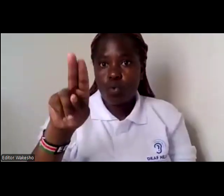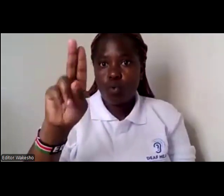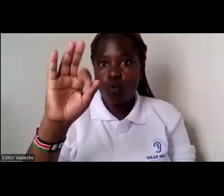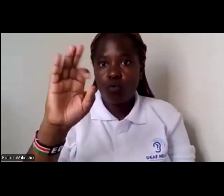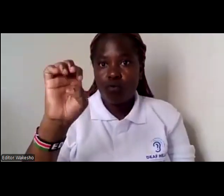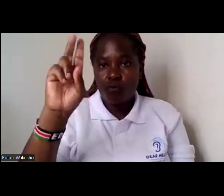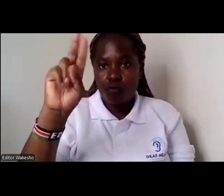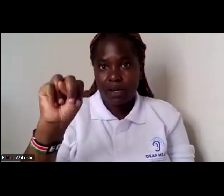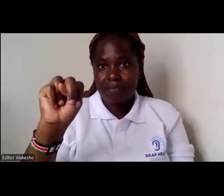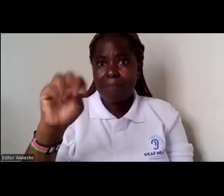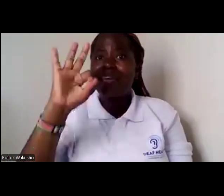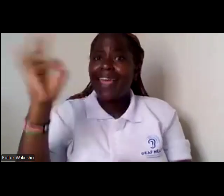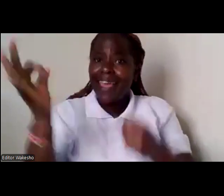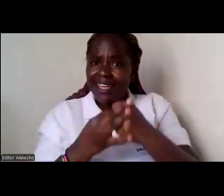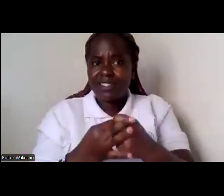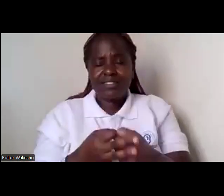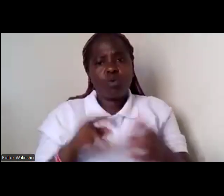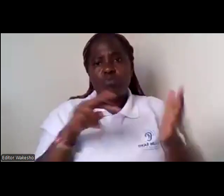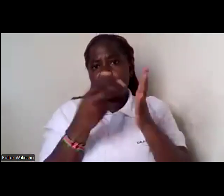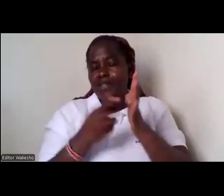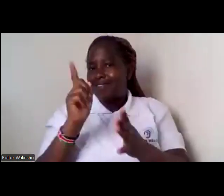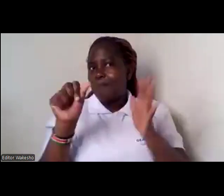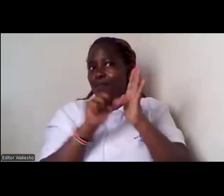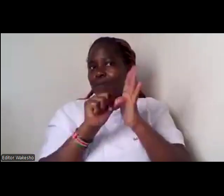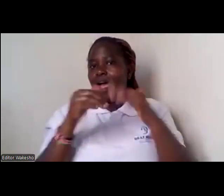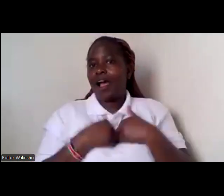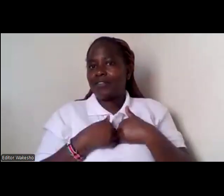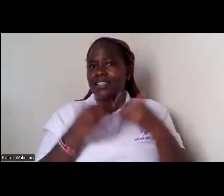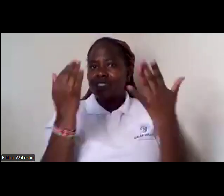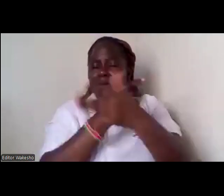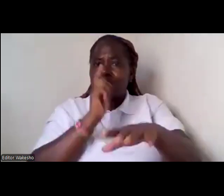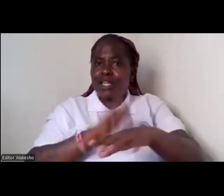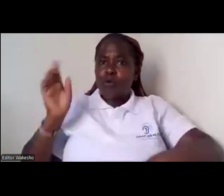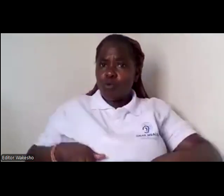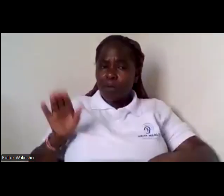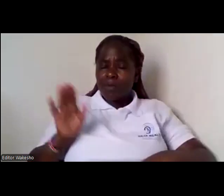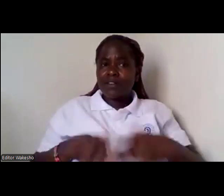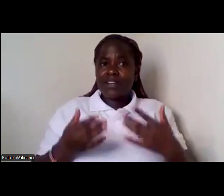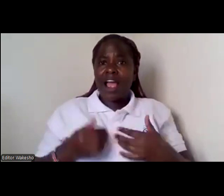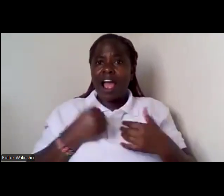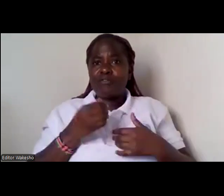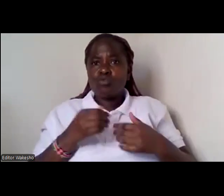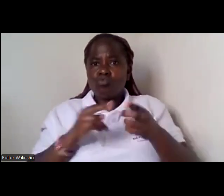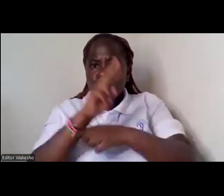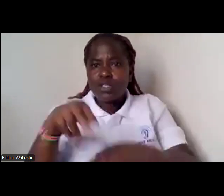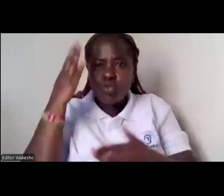only take maybe 2 in one day. I've heard of women taking an overdose of Maramoja.